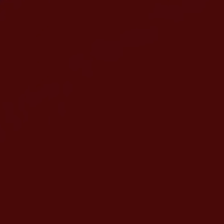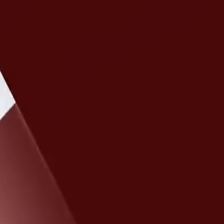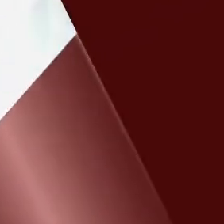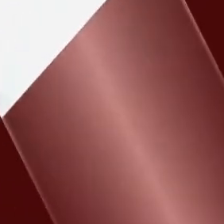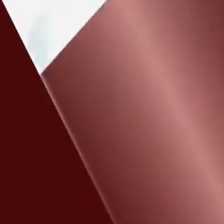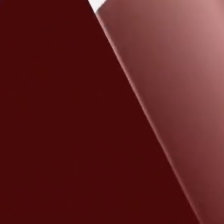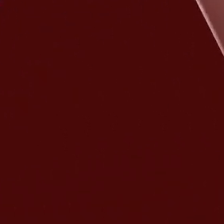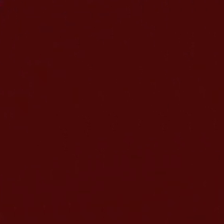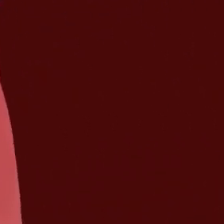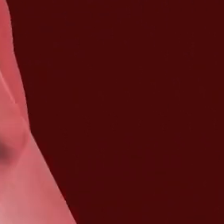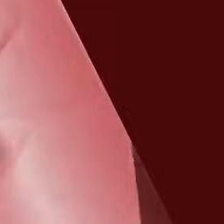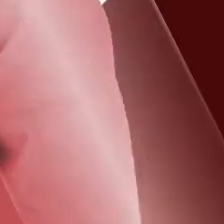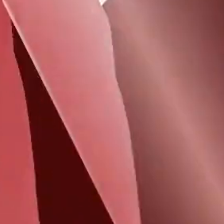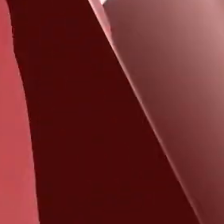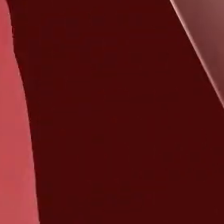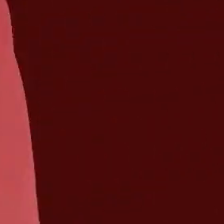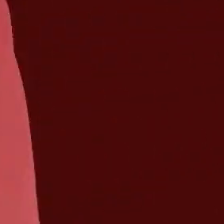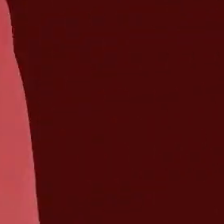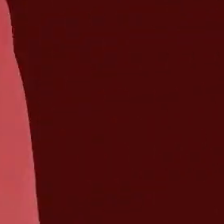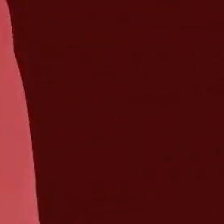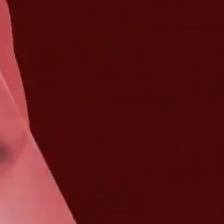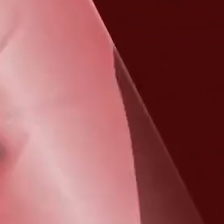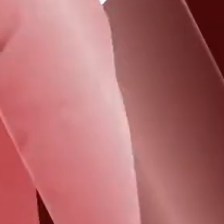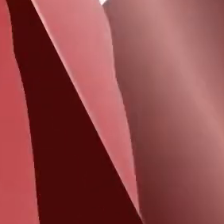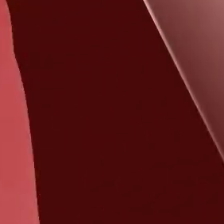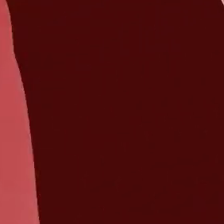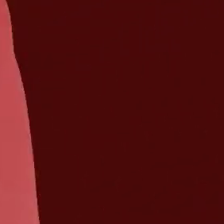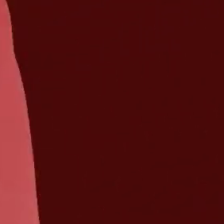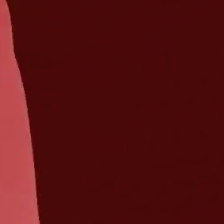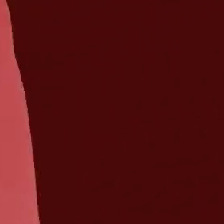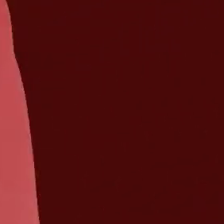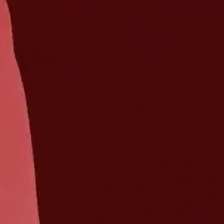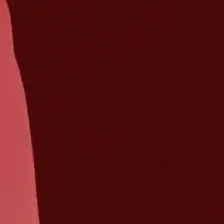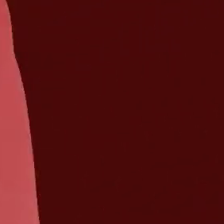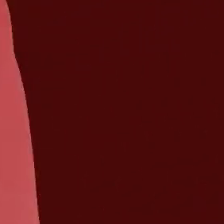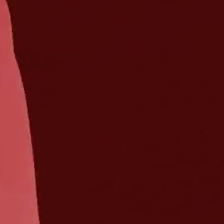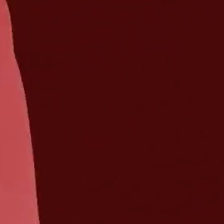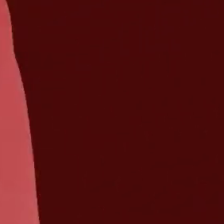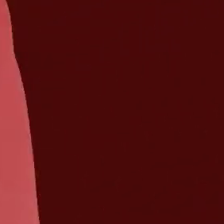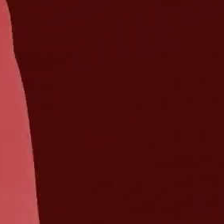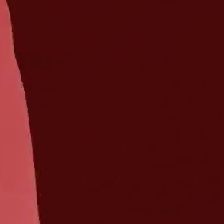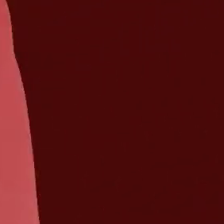This is Kutv Primetime News with Anyango, Sylvia.